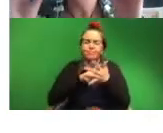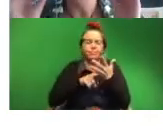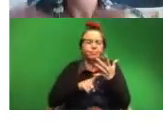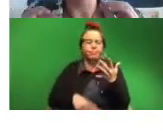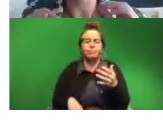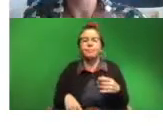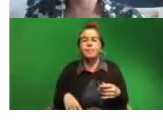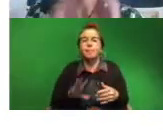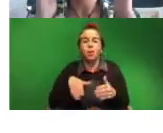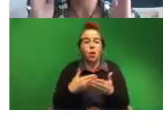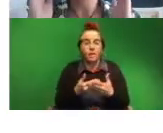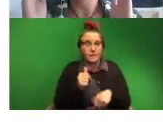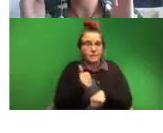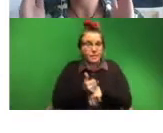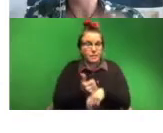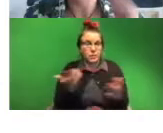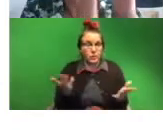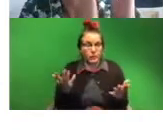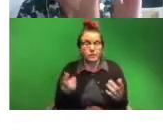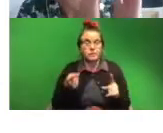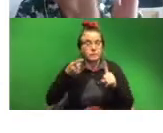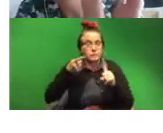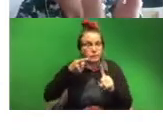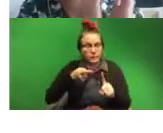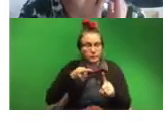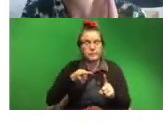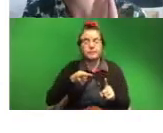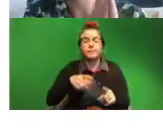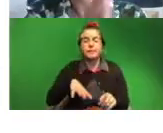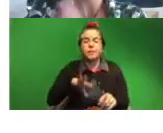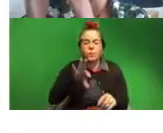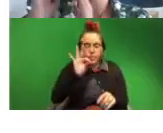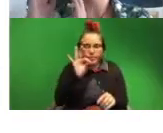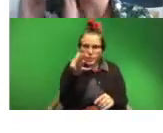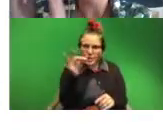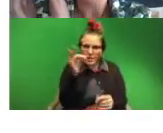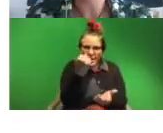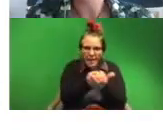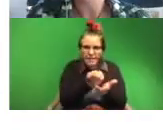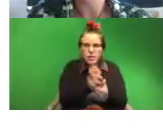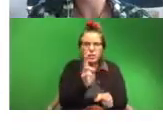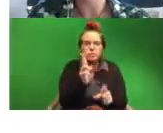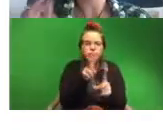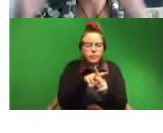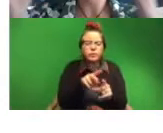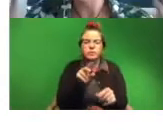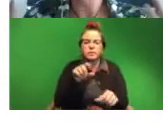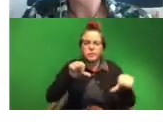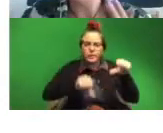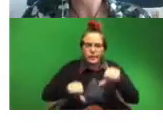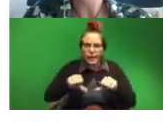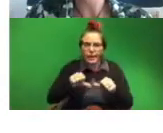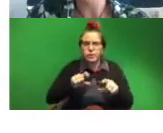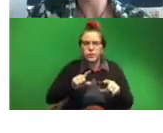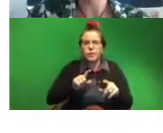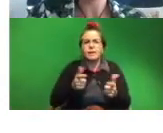all of this is based specifically on taking one piece of evidence and using science to apply it to a